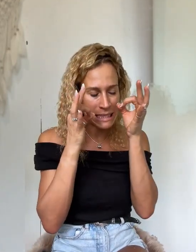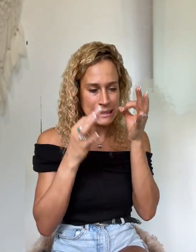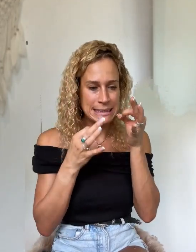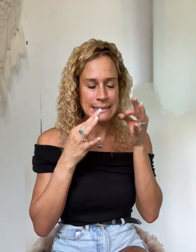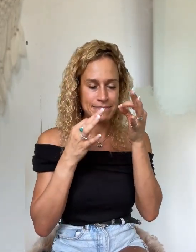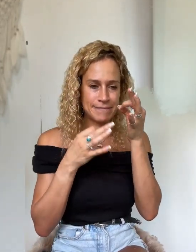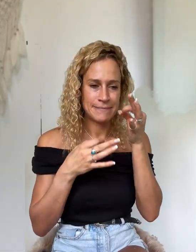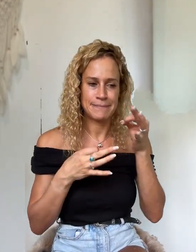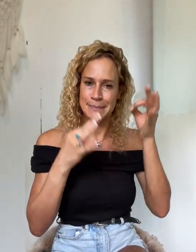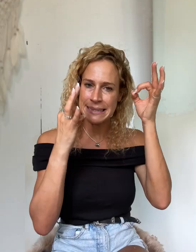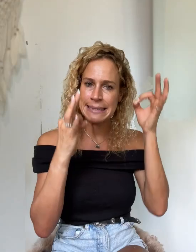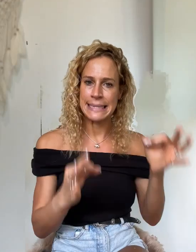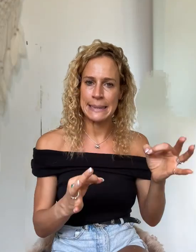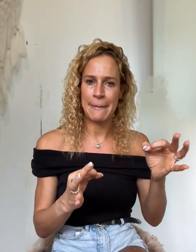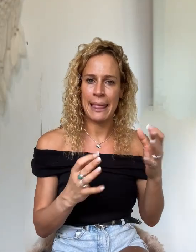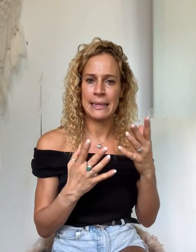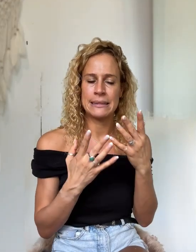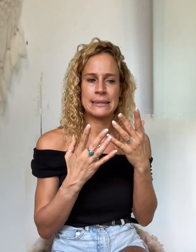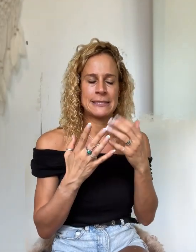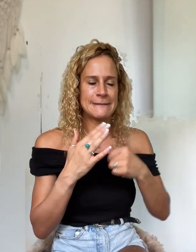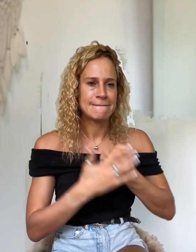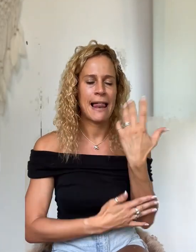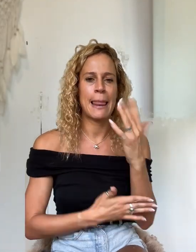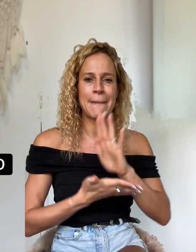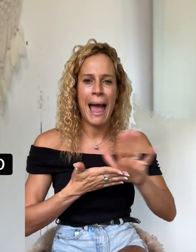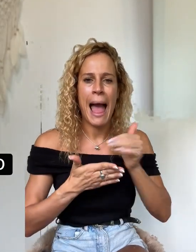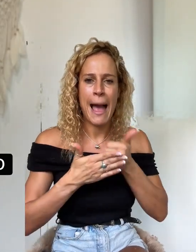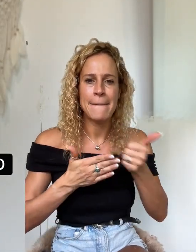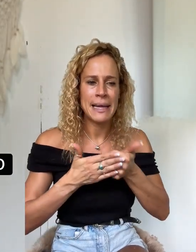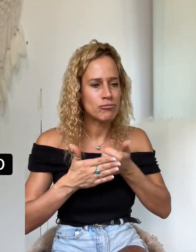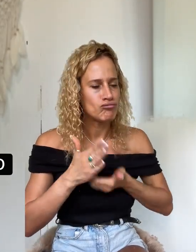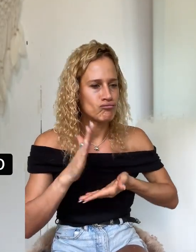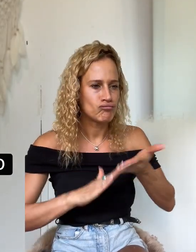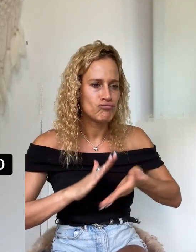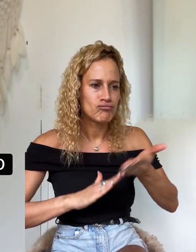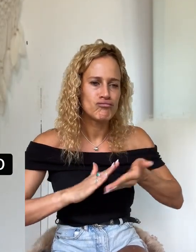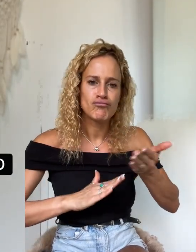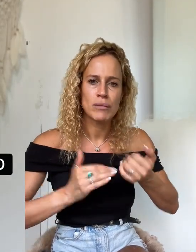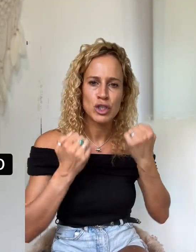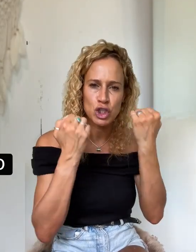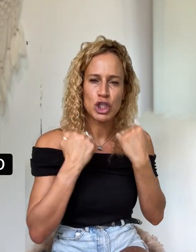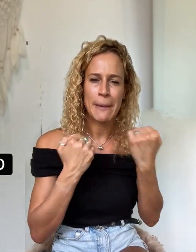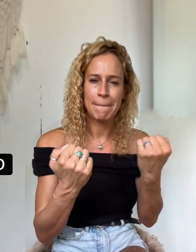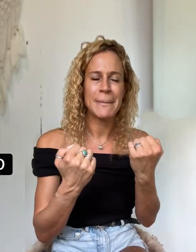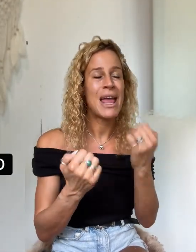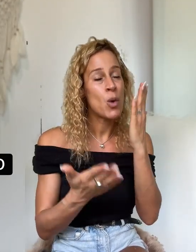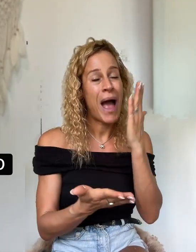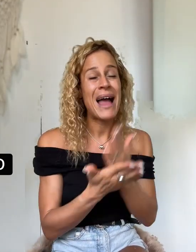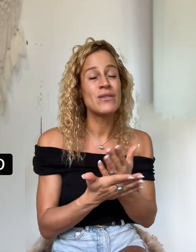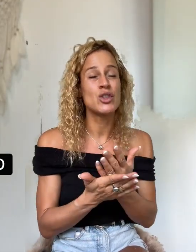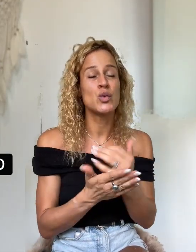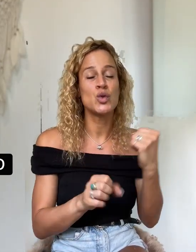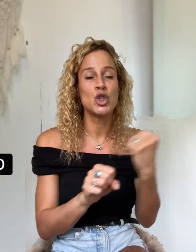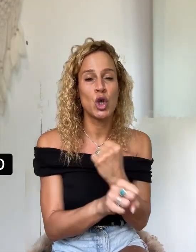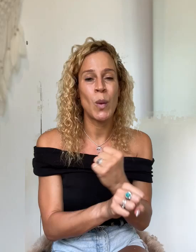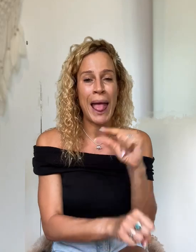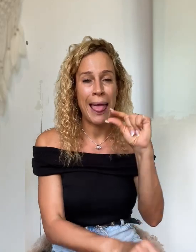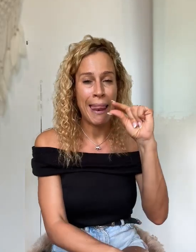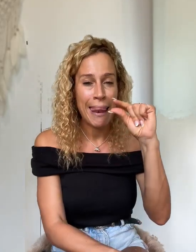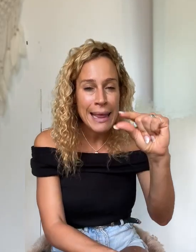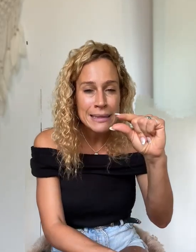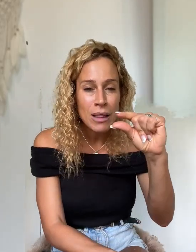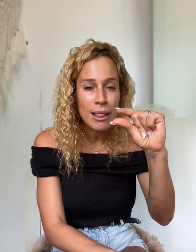gym and discipline with learning sign language and developing the habit of going to the gym. You just have to do a little, a